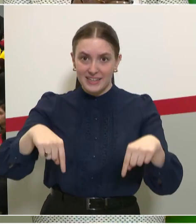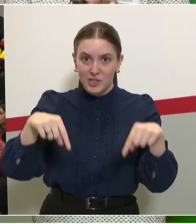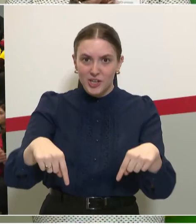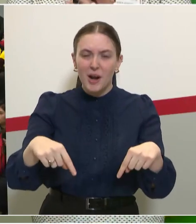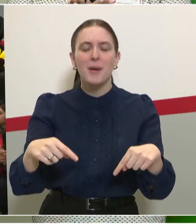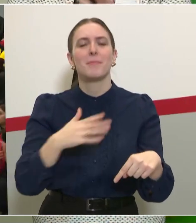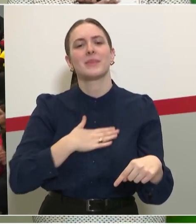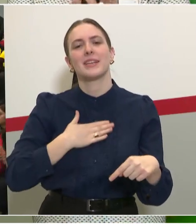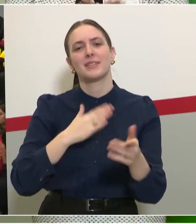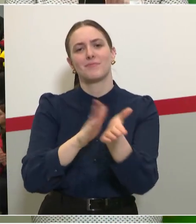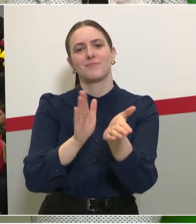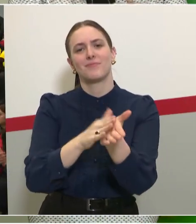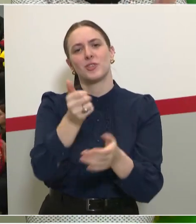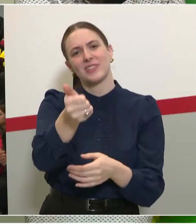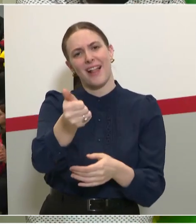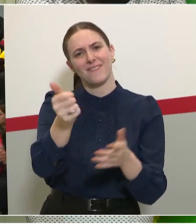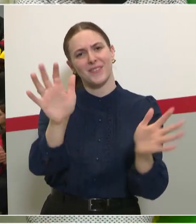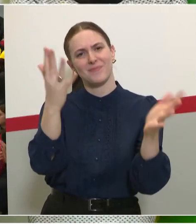of applause.